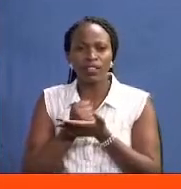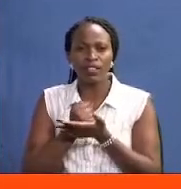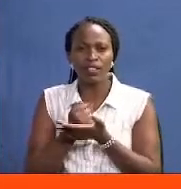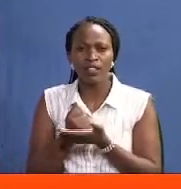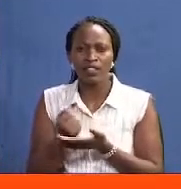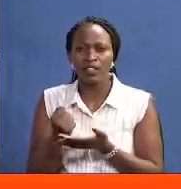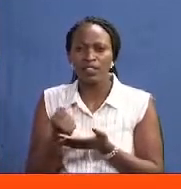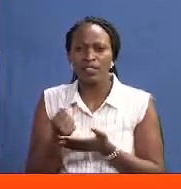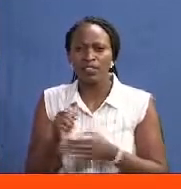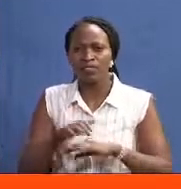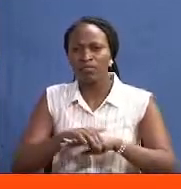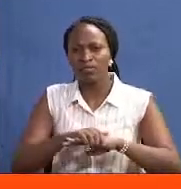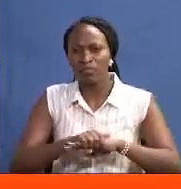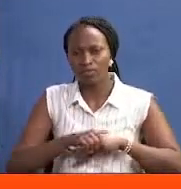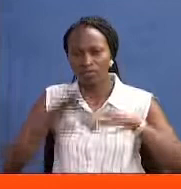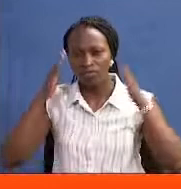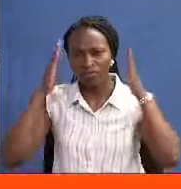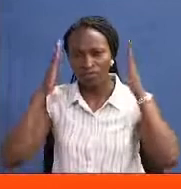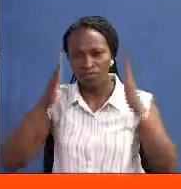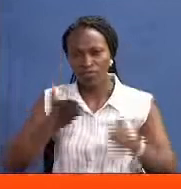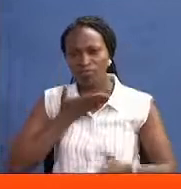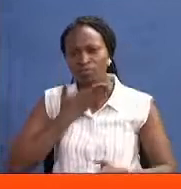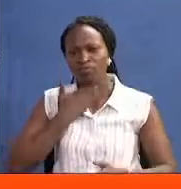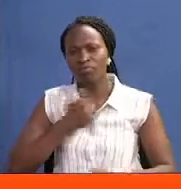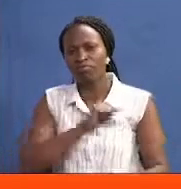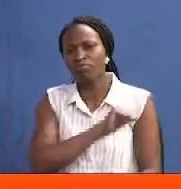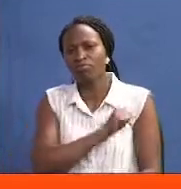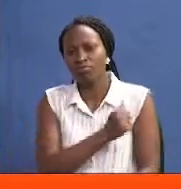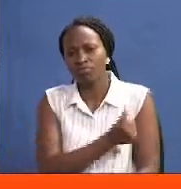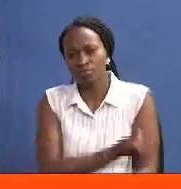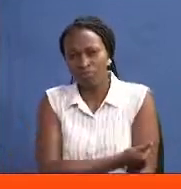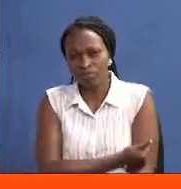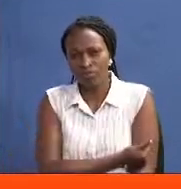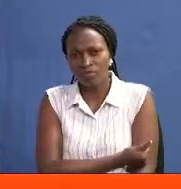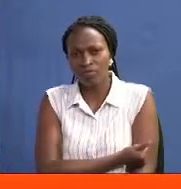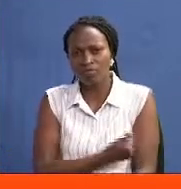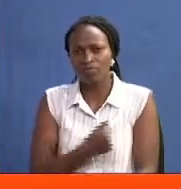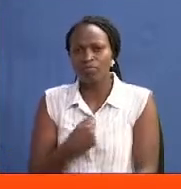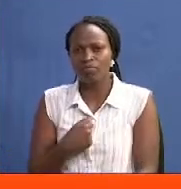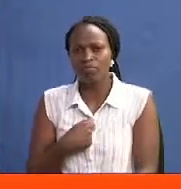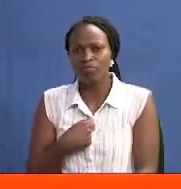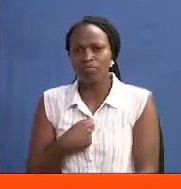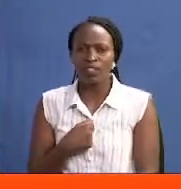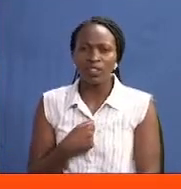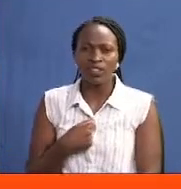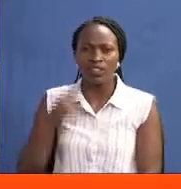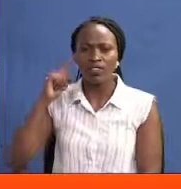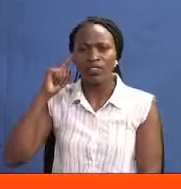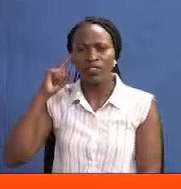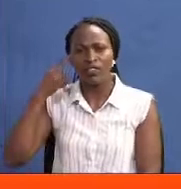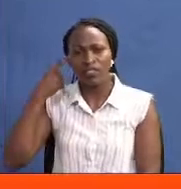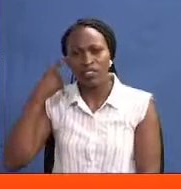get the focus that they need to from the authorities that be. I think what the media needs